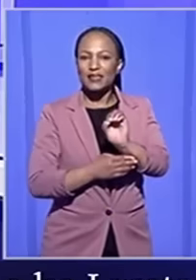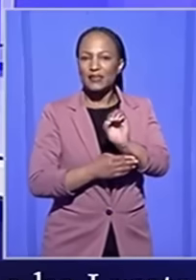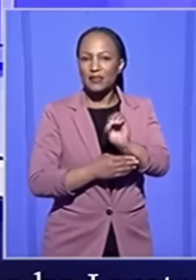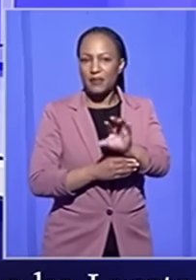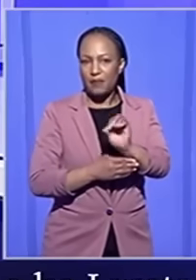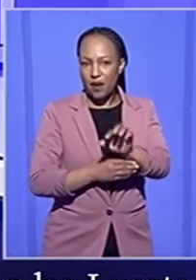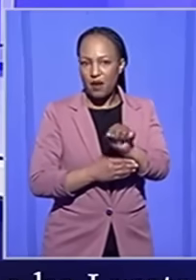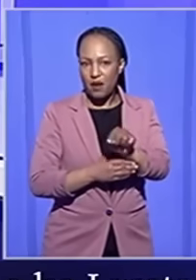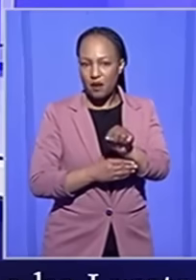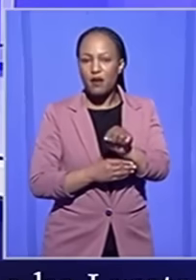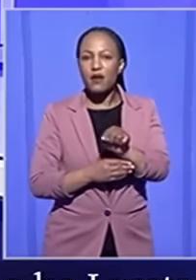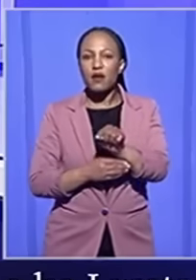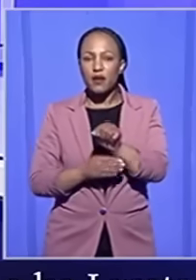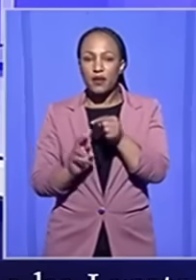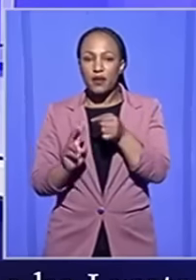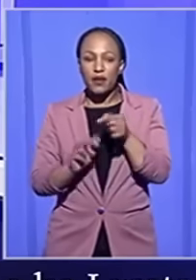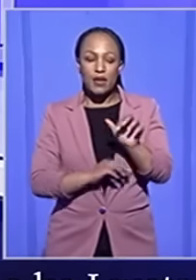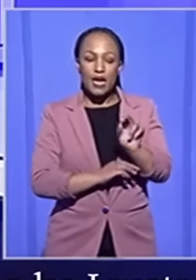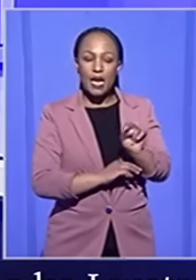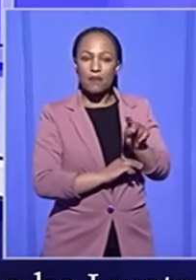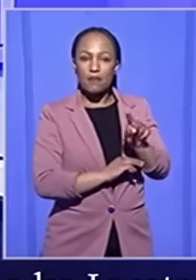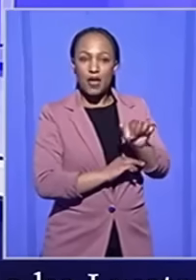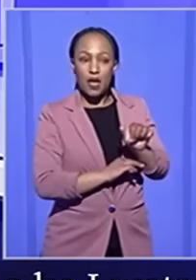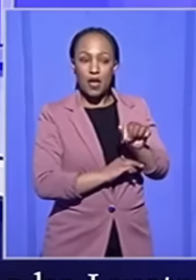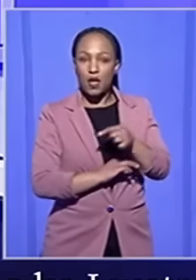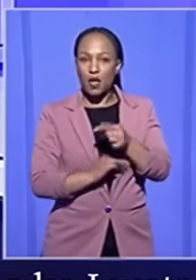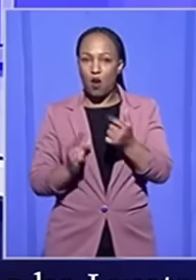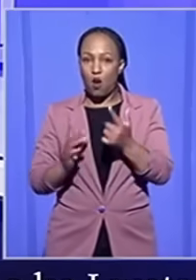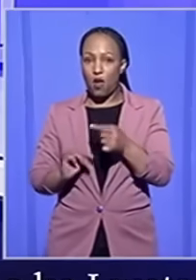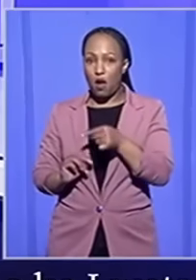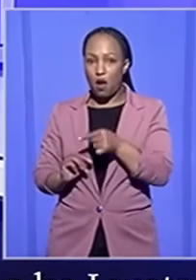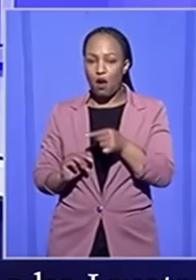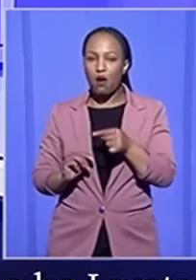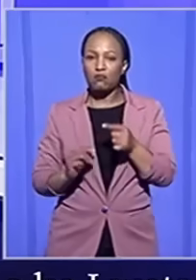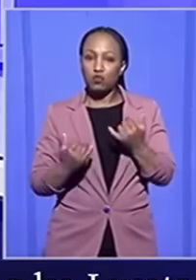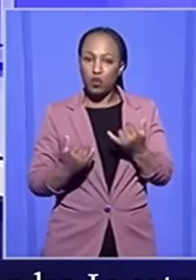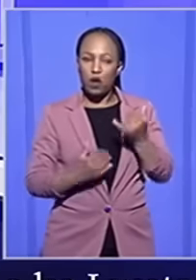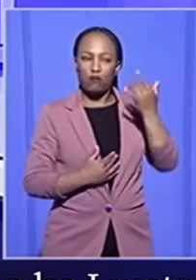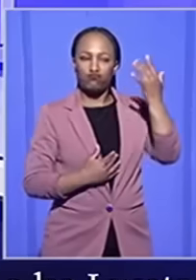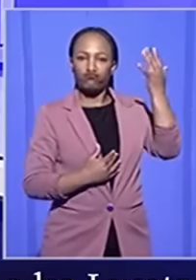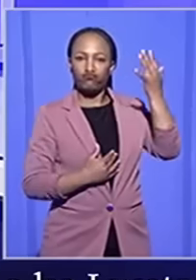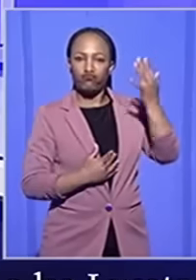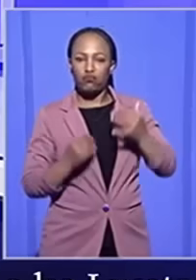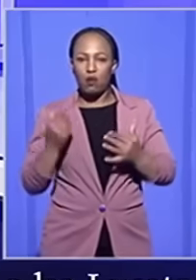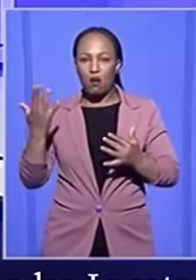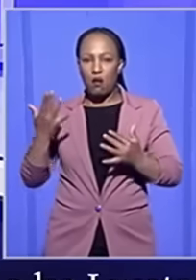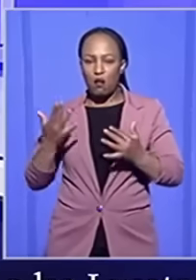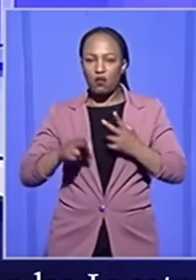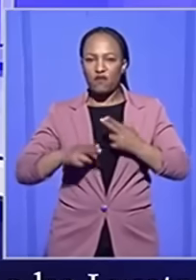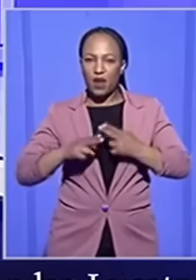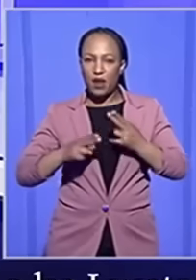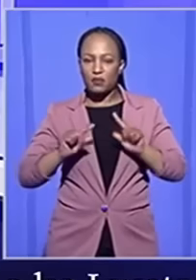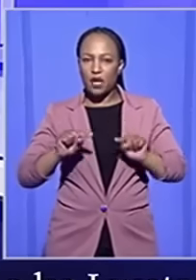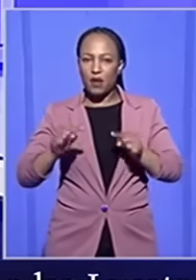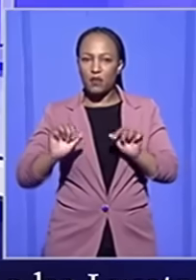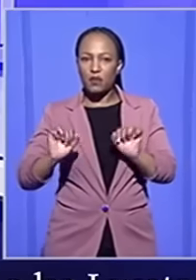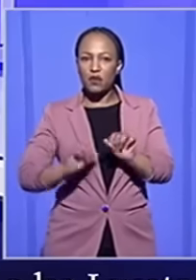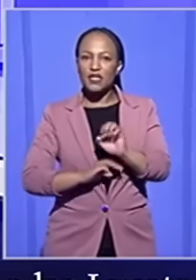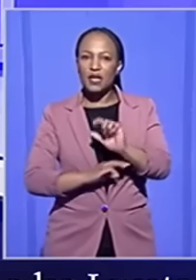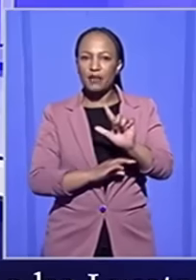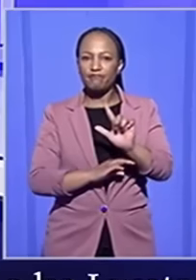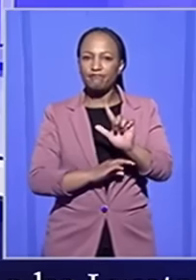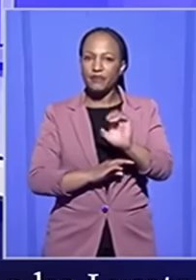balatofadiwa ba re botse dingangisano tsa bone tsa bofelo gompieno kwa kgotlatshekelo ya magistrata wa kgaolo ya East London kwa Eastern